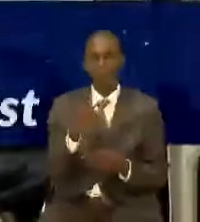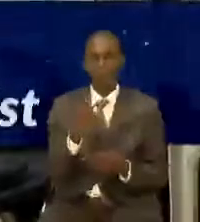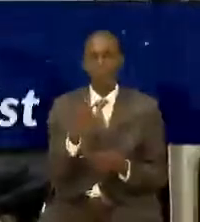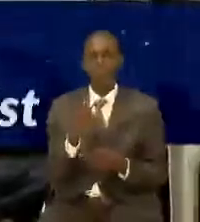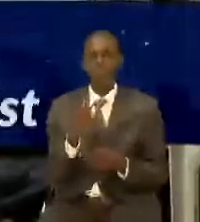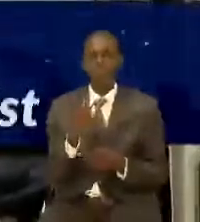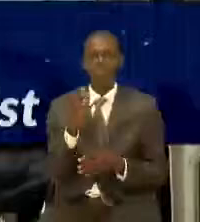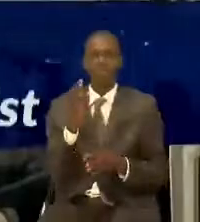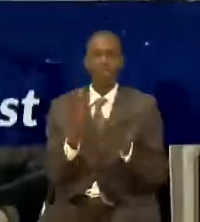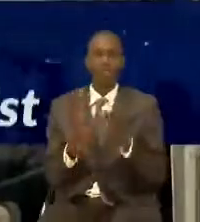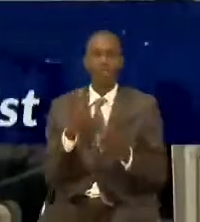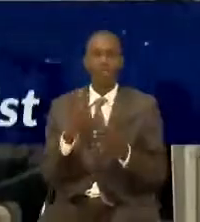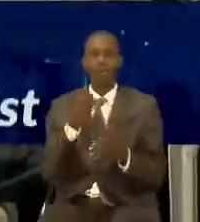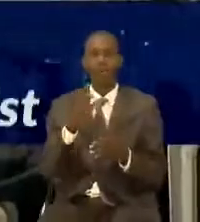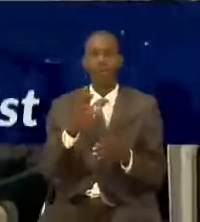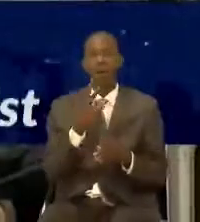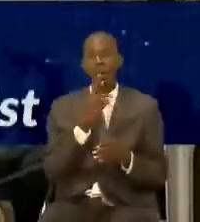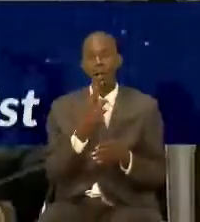own sector